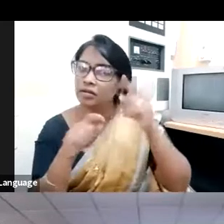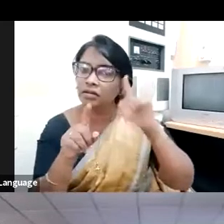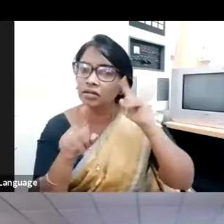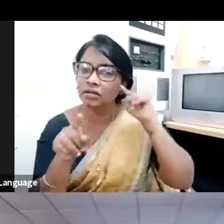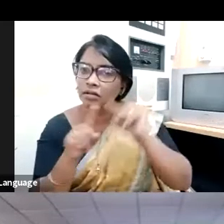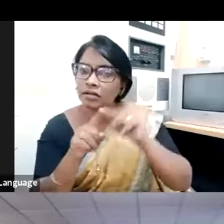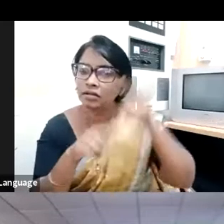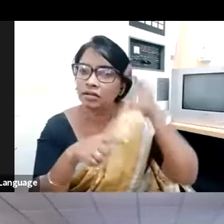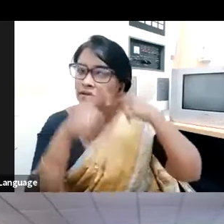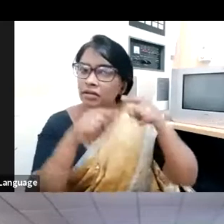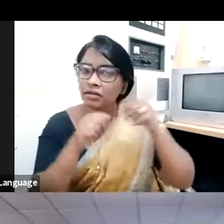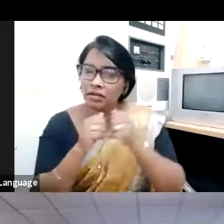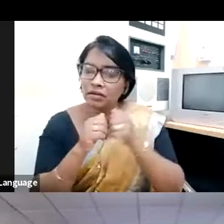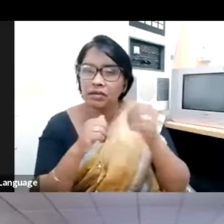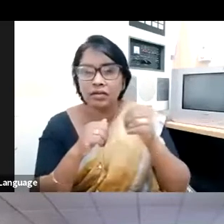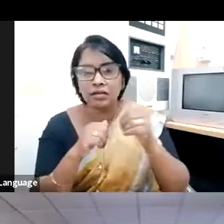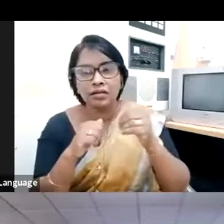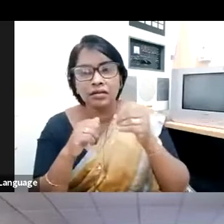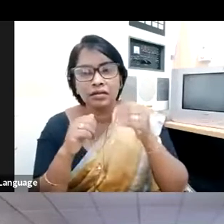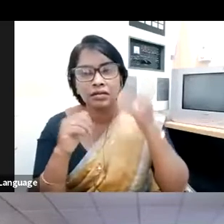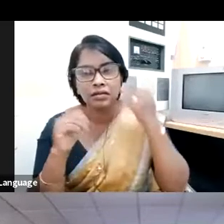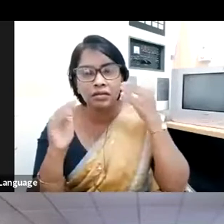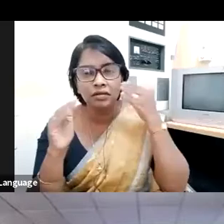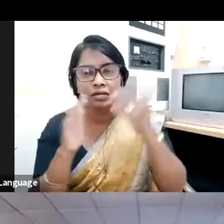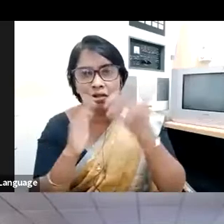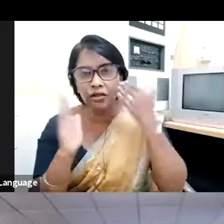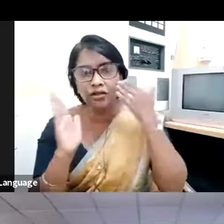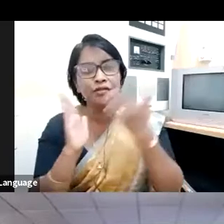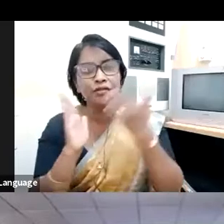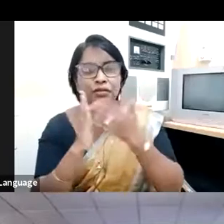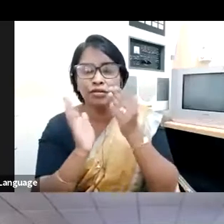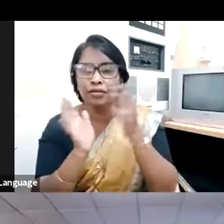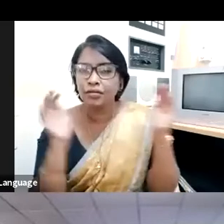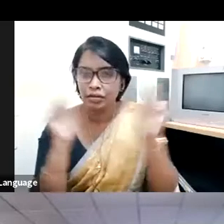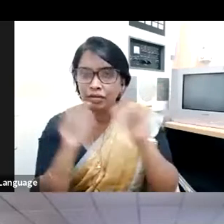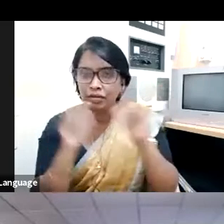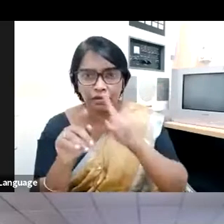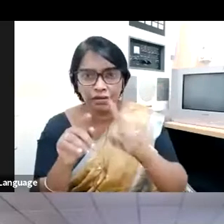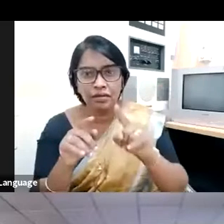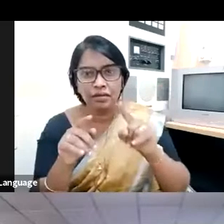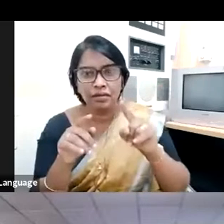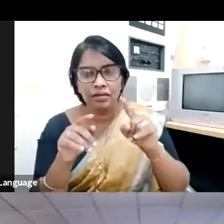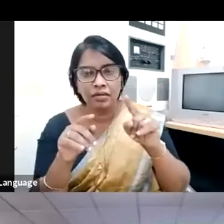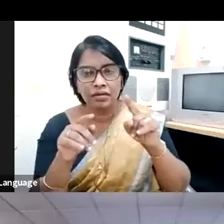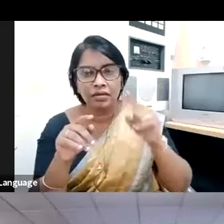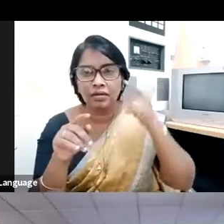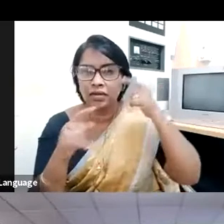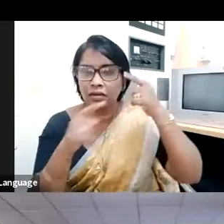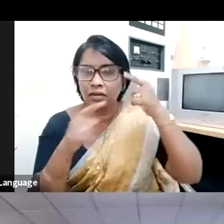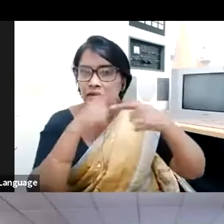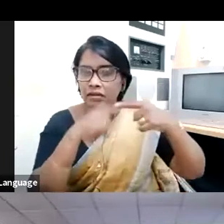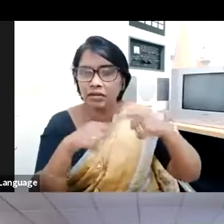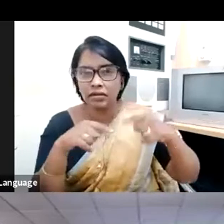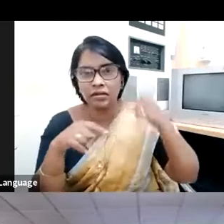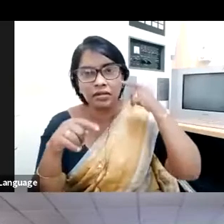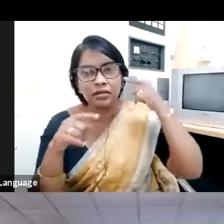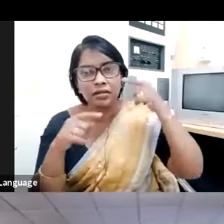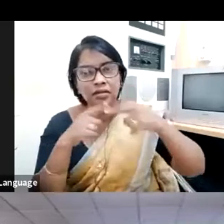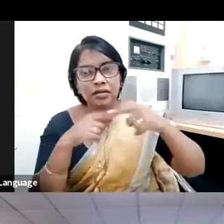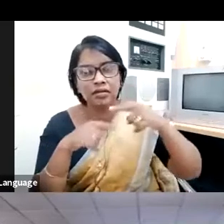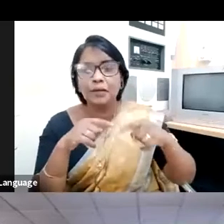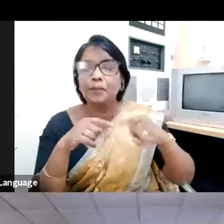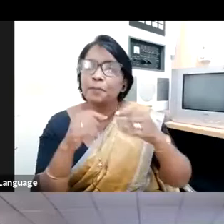left, because everything will be ashes by the time the fire engines come on. Roshan, what is your one message